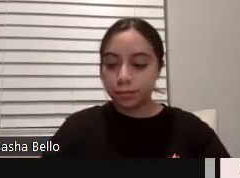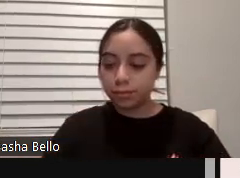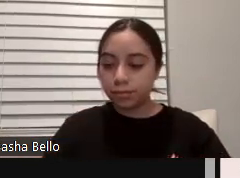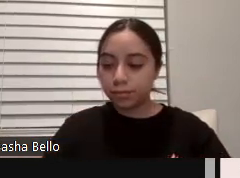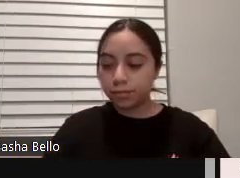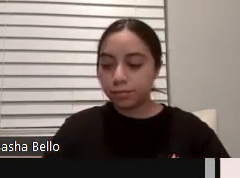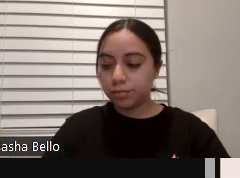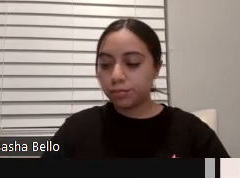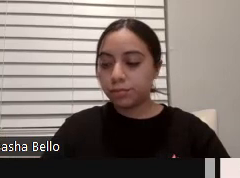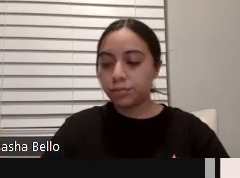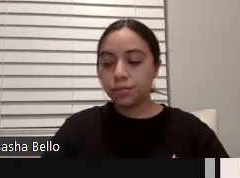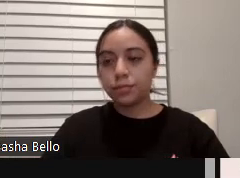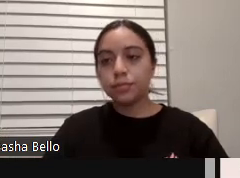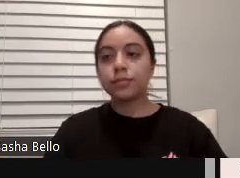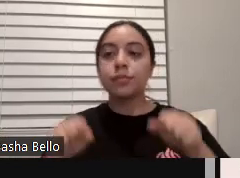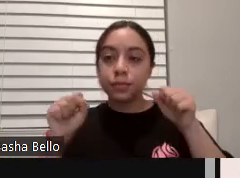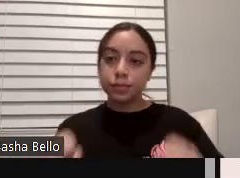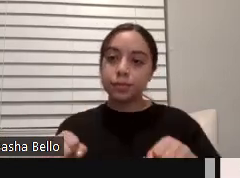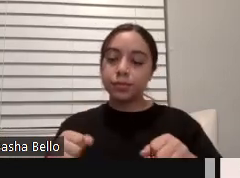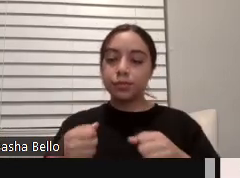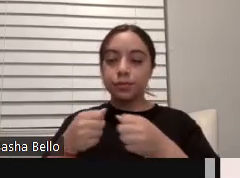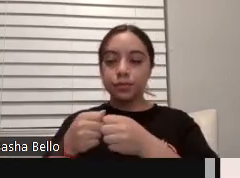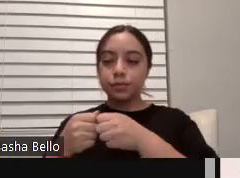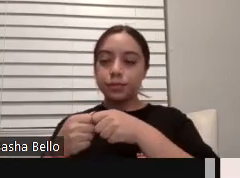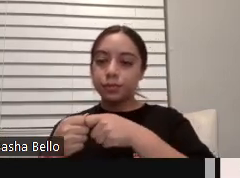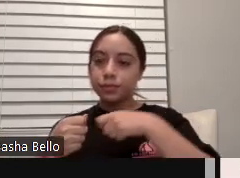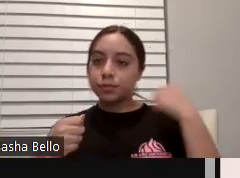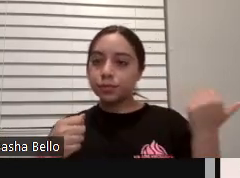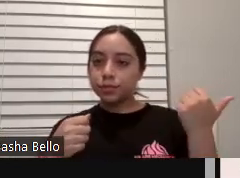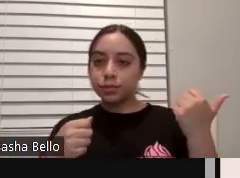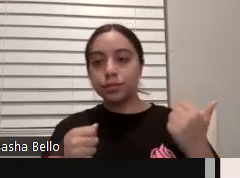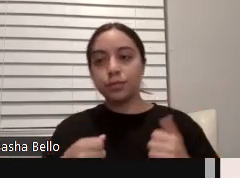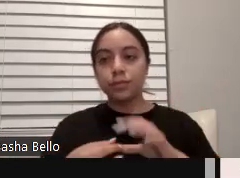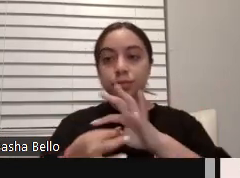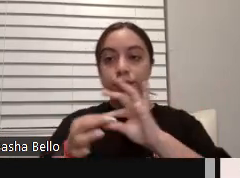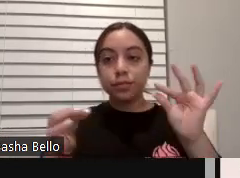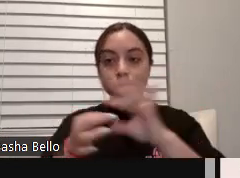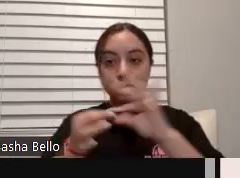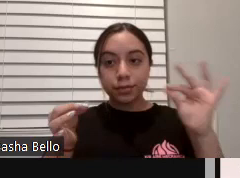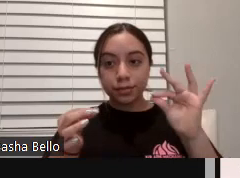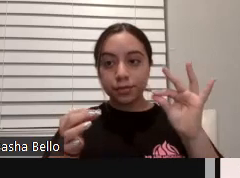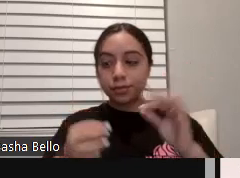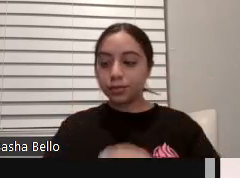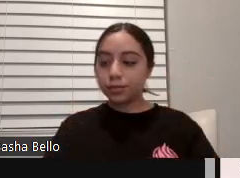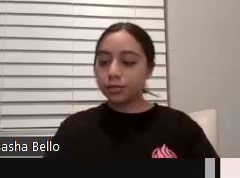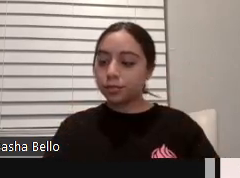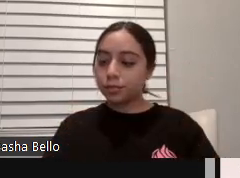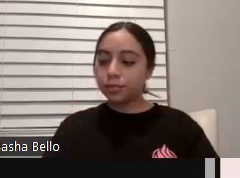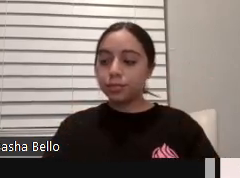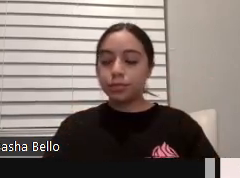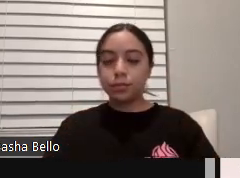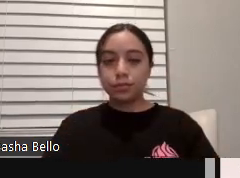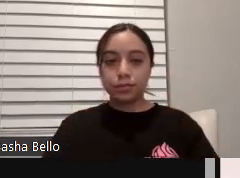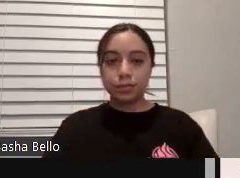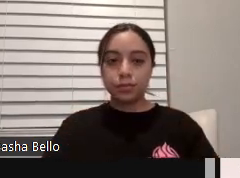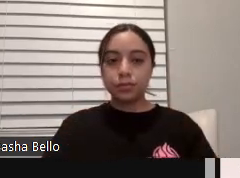If you send a message, you could delete it. Tap on a message and you will be able to select it. Now, on